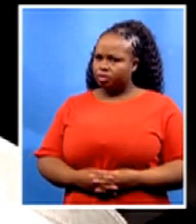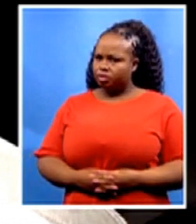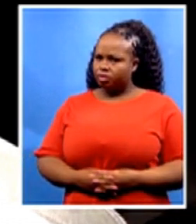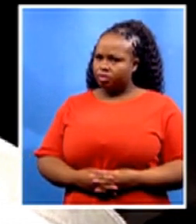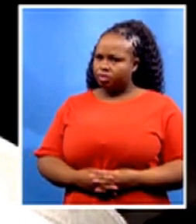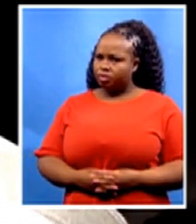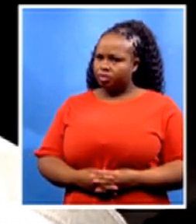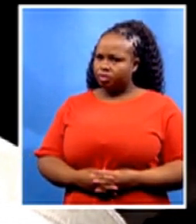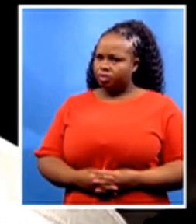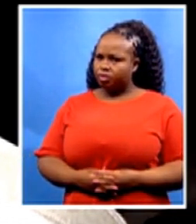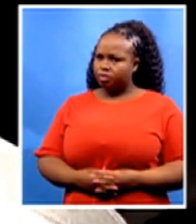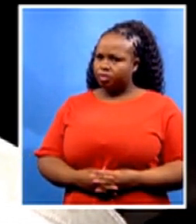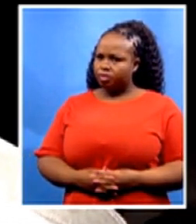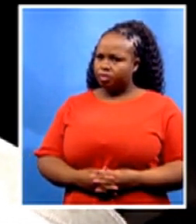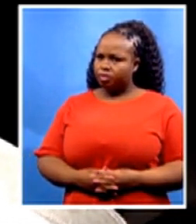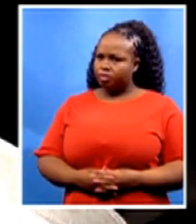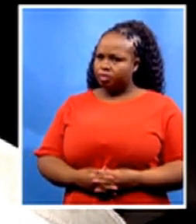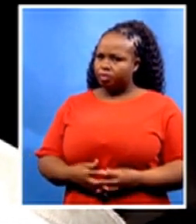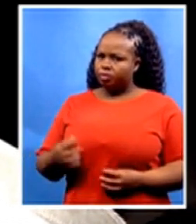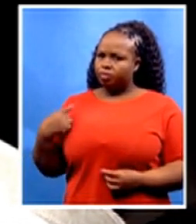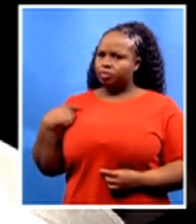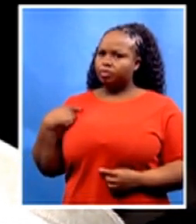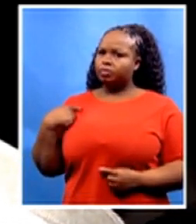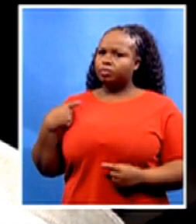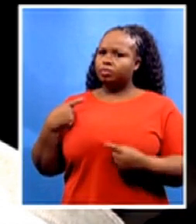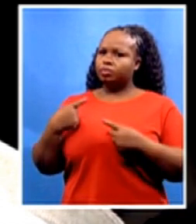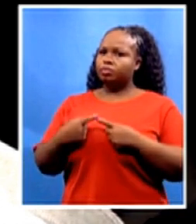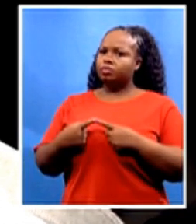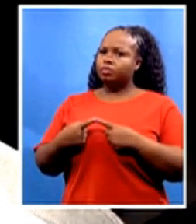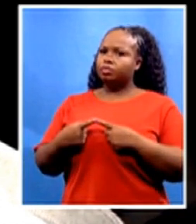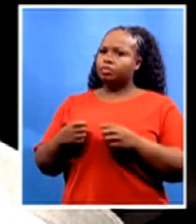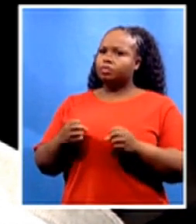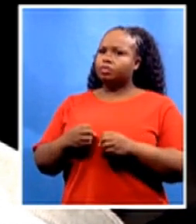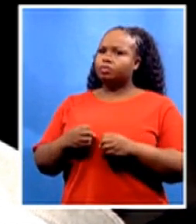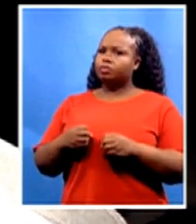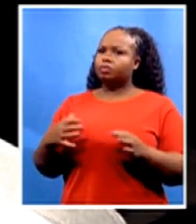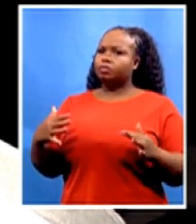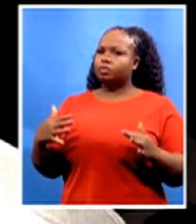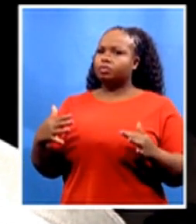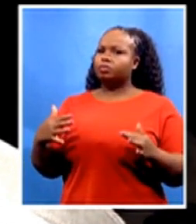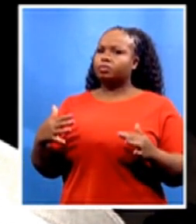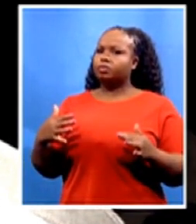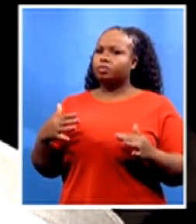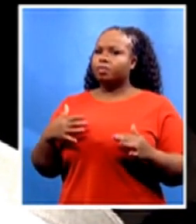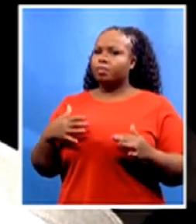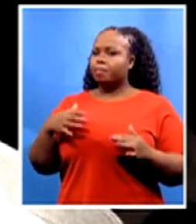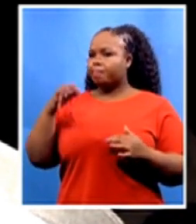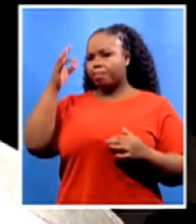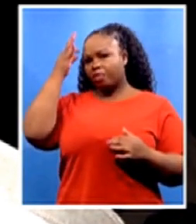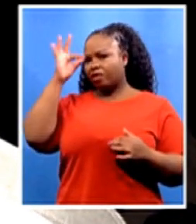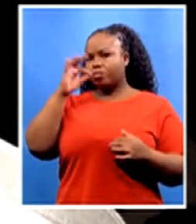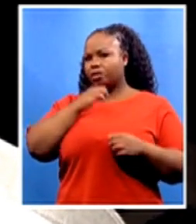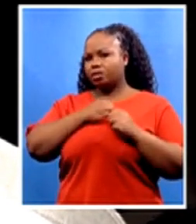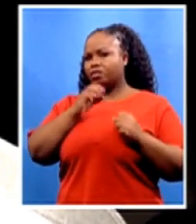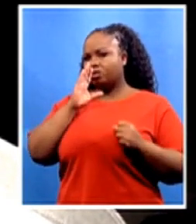case started, I haven't even seen government starting to speak about mental health in a more serious way, in a